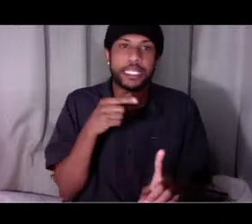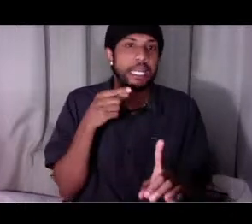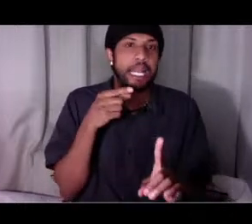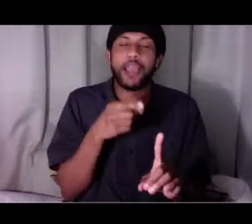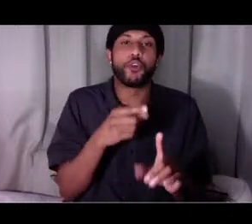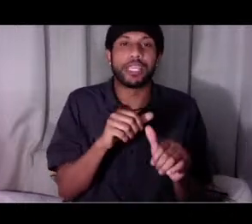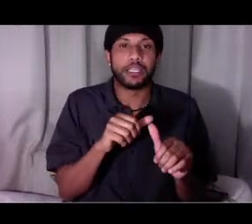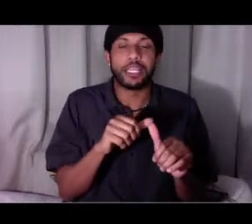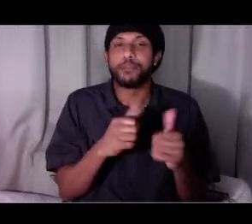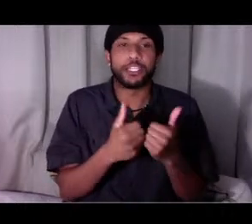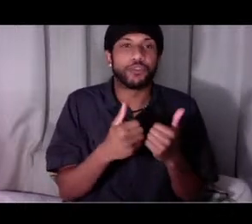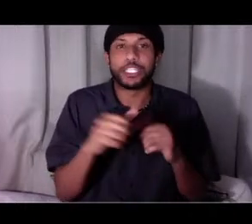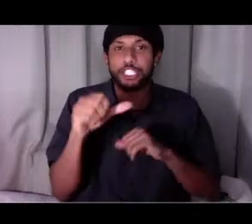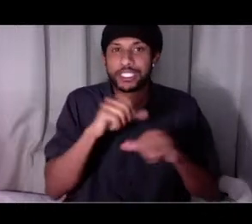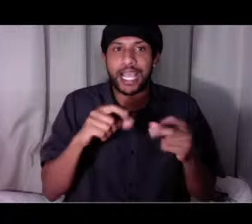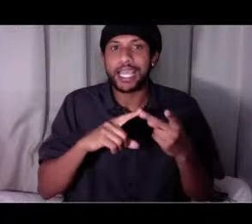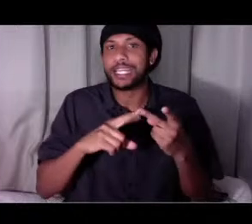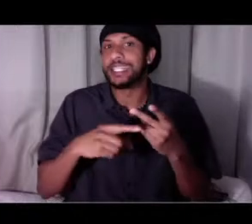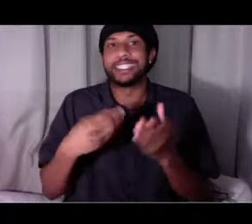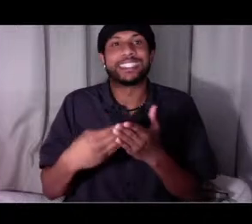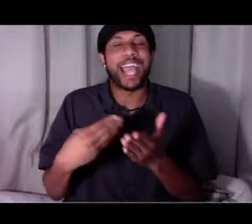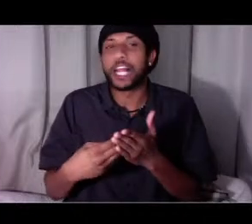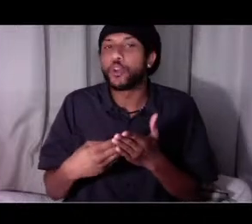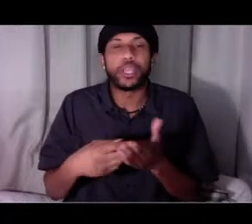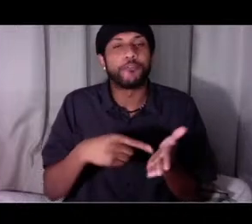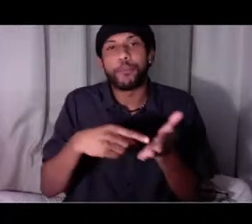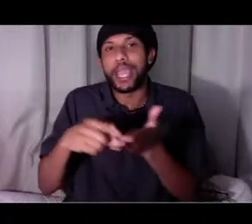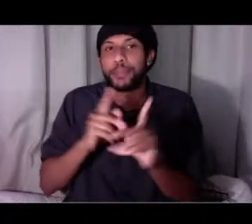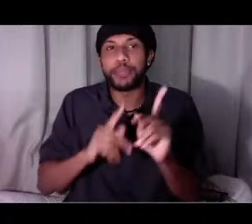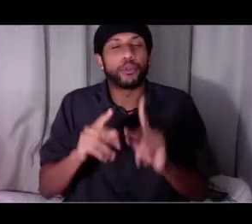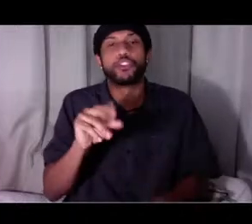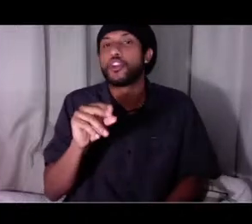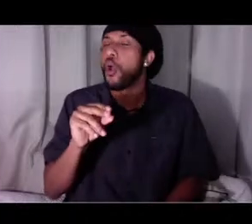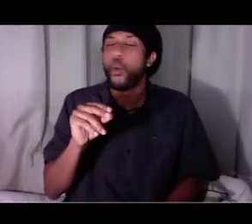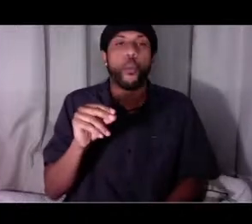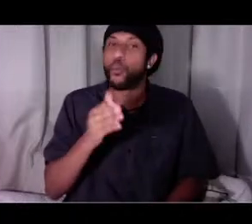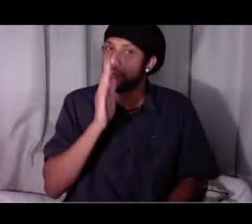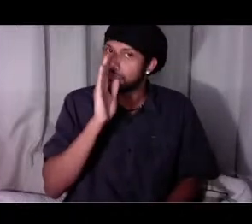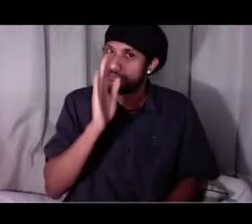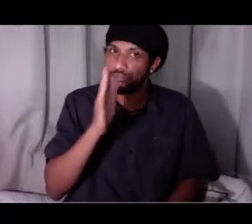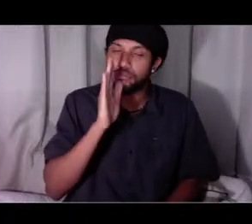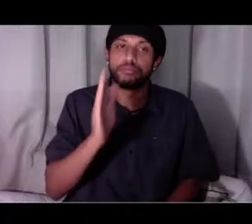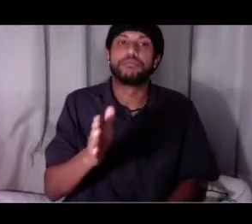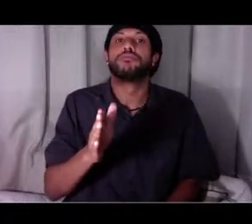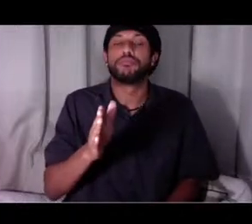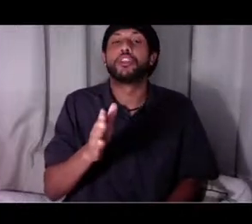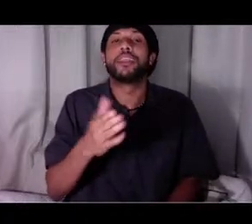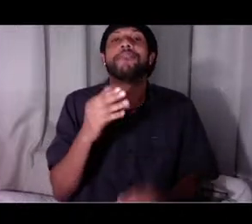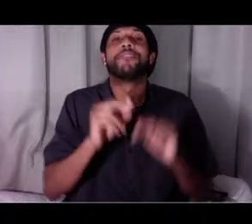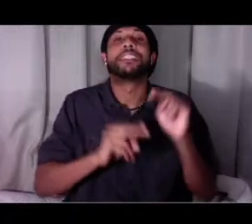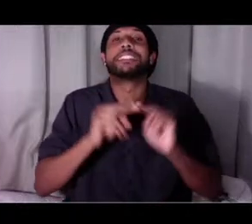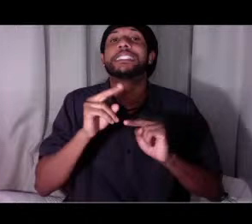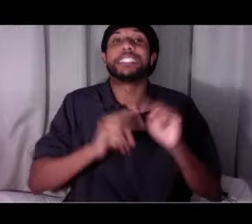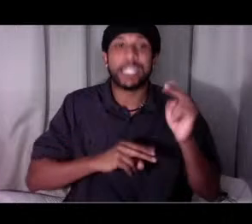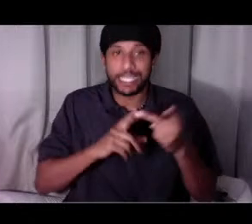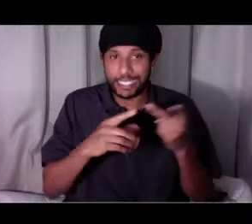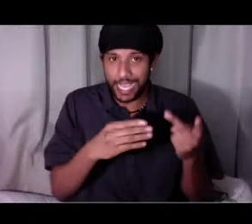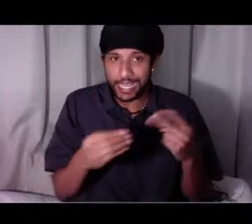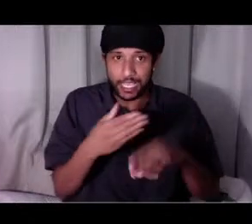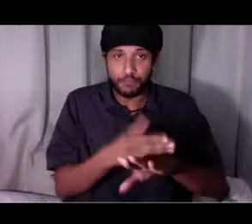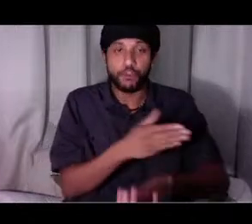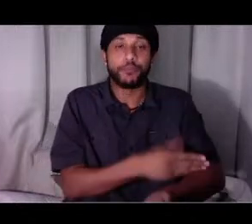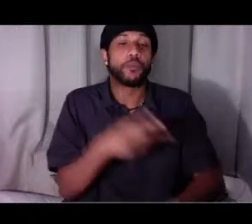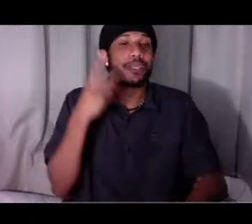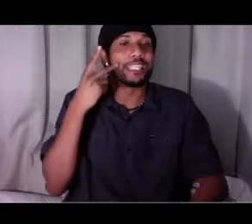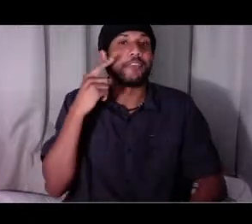administrative sites it doesn't go to the salaries for Personnel it goes truly to the to the facilities and the improvements that we see